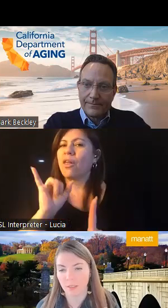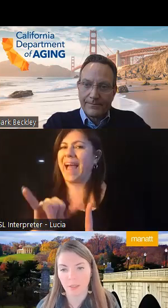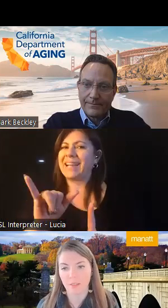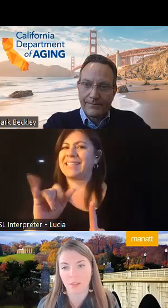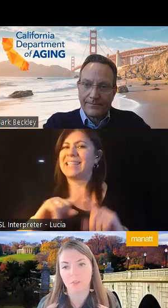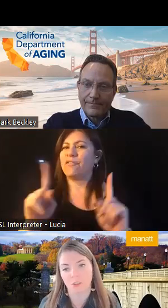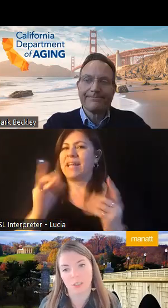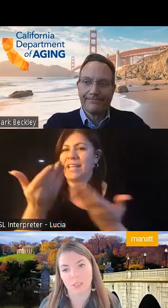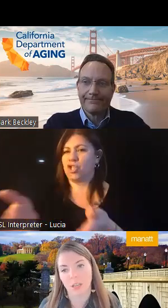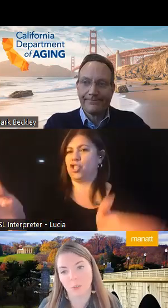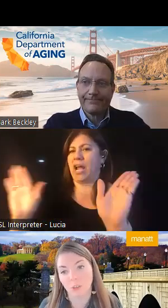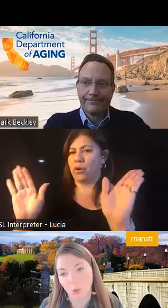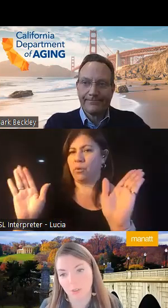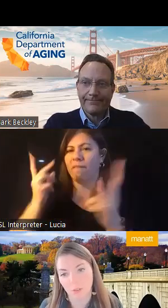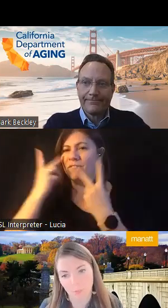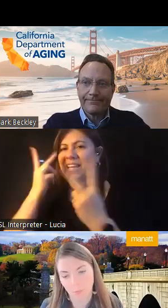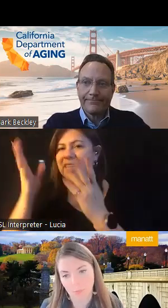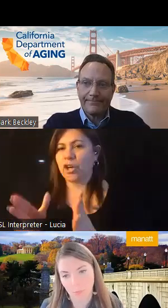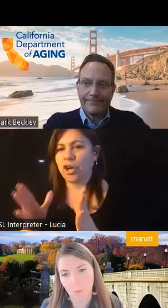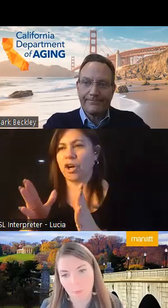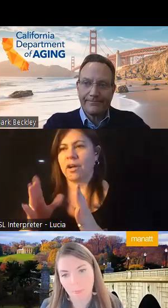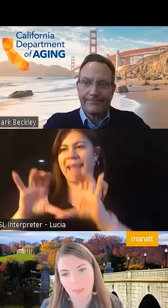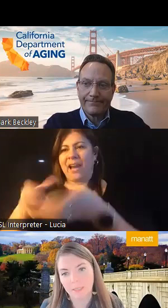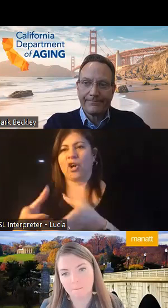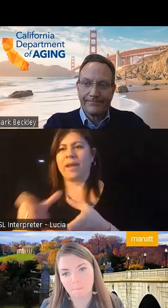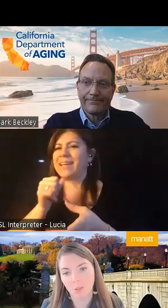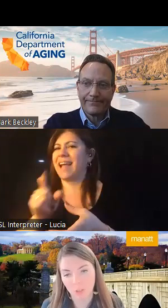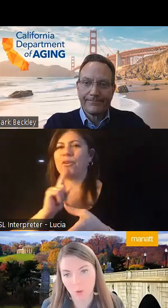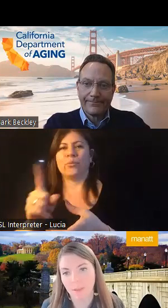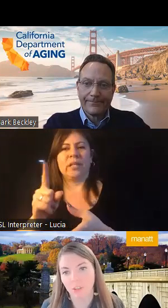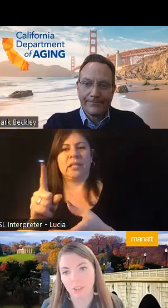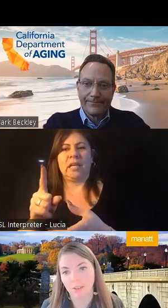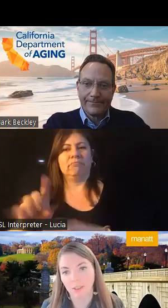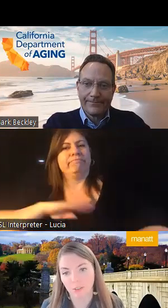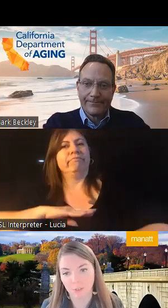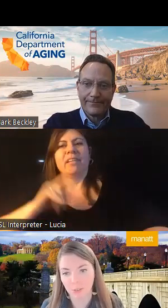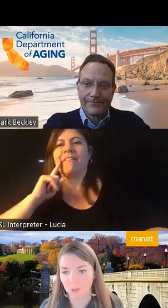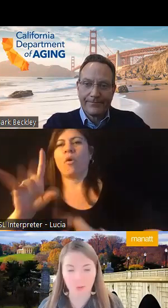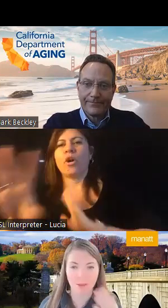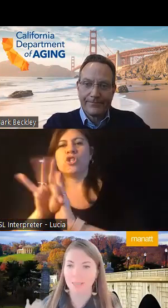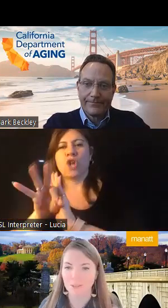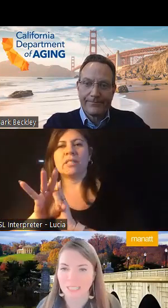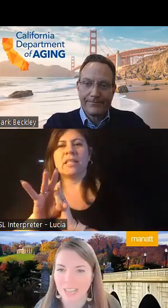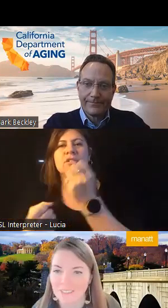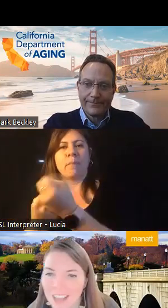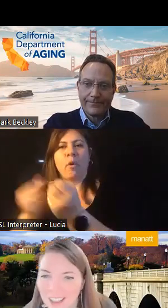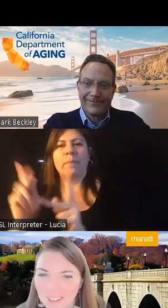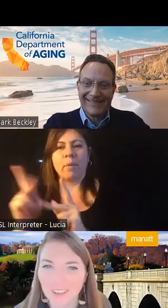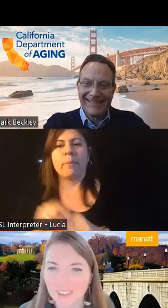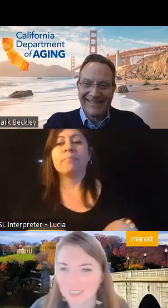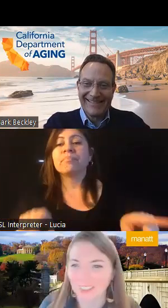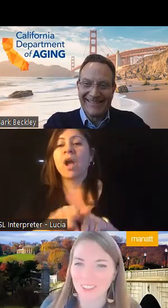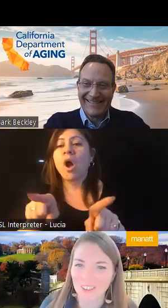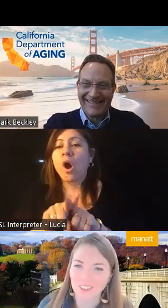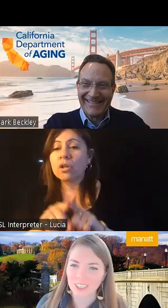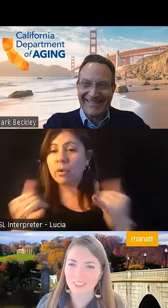isn't sufficient for chosen support people. Also a mention around conservators. Oh, they're coming in quick now.